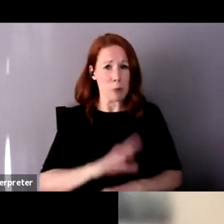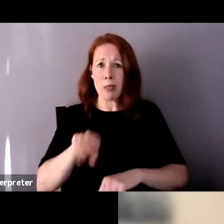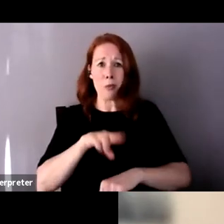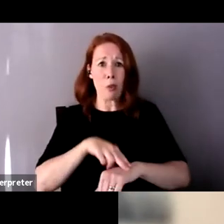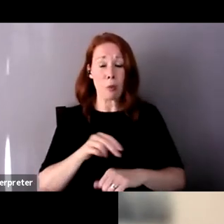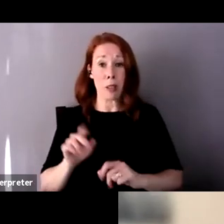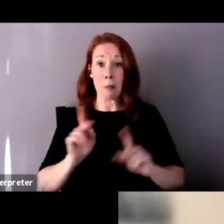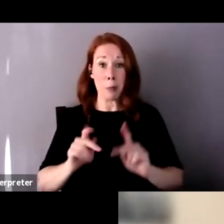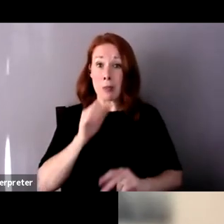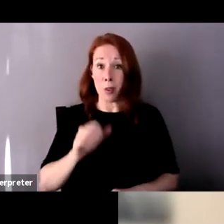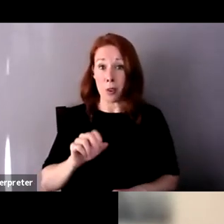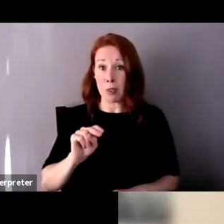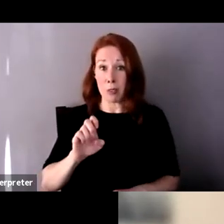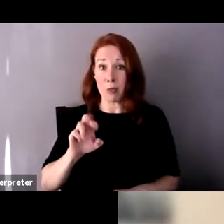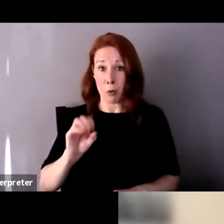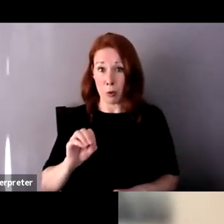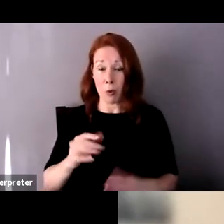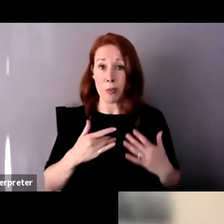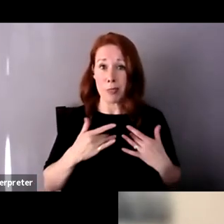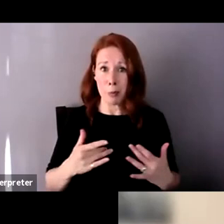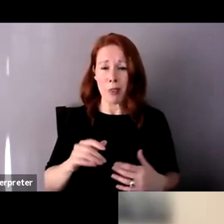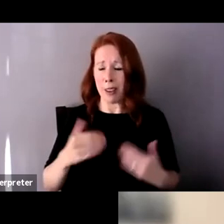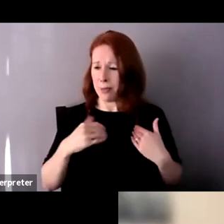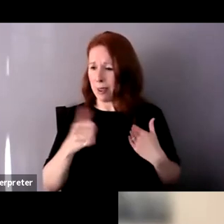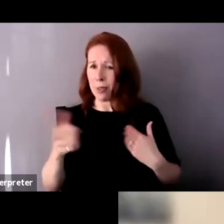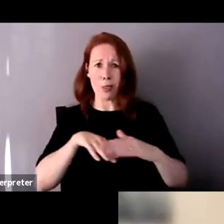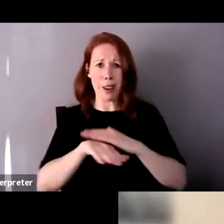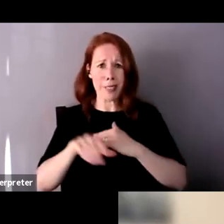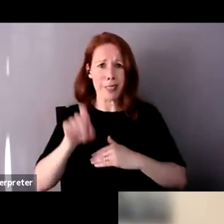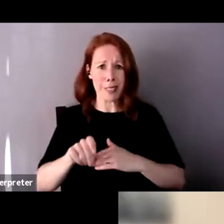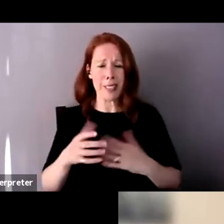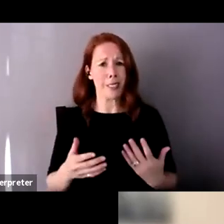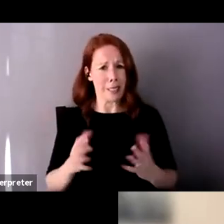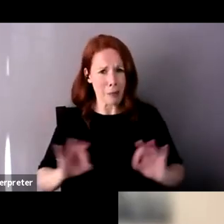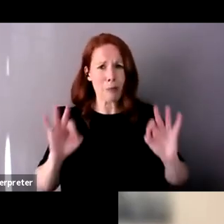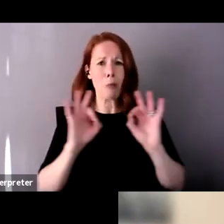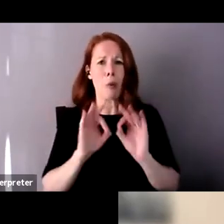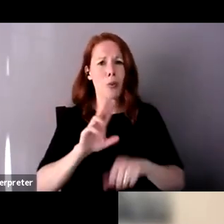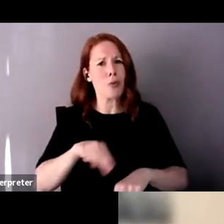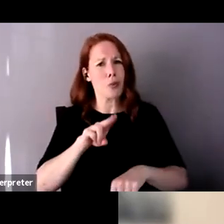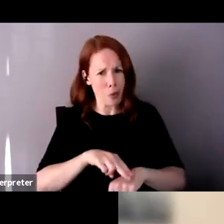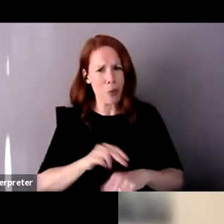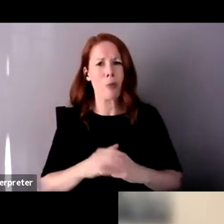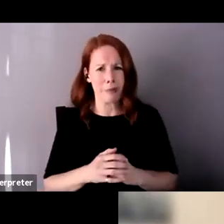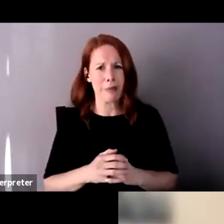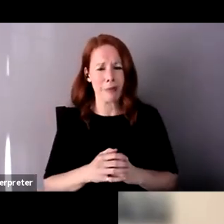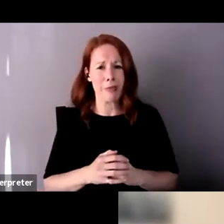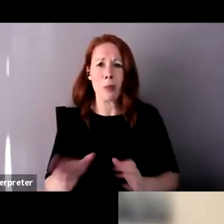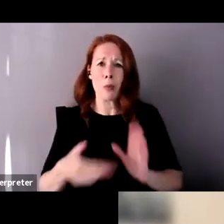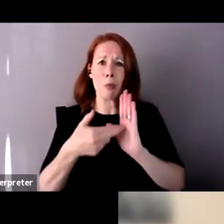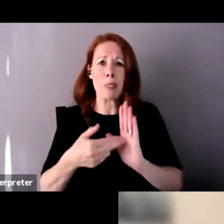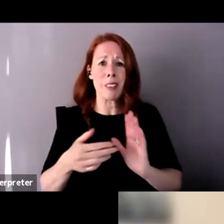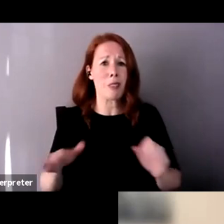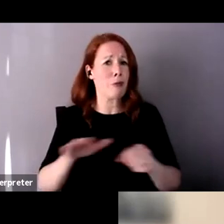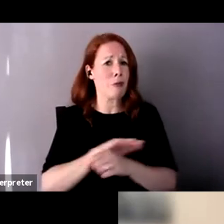not neurotypical or have different access needs, because that's what is represented in our communities. Thank